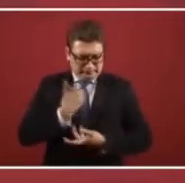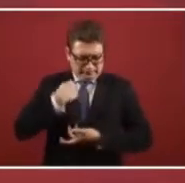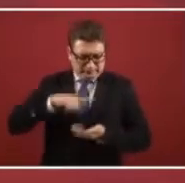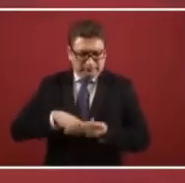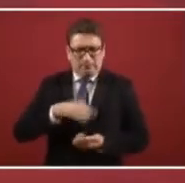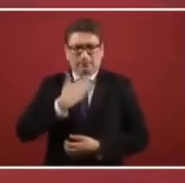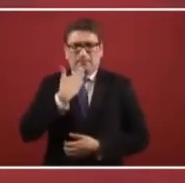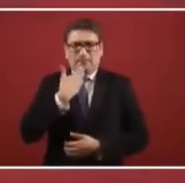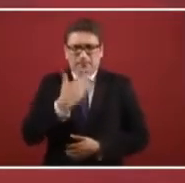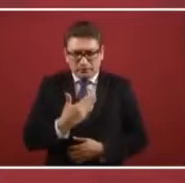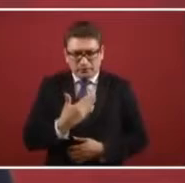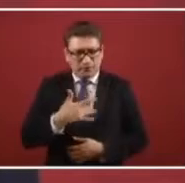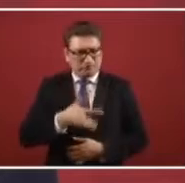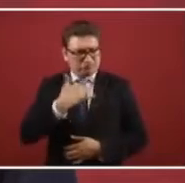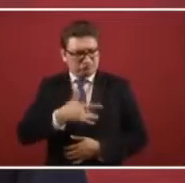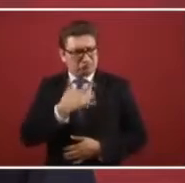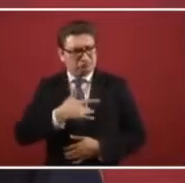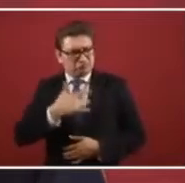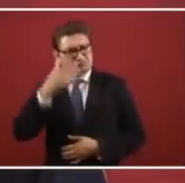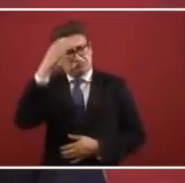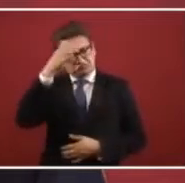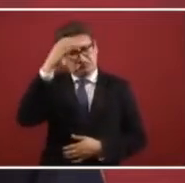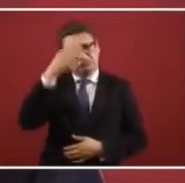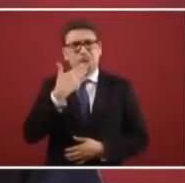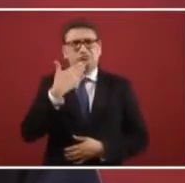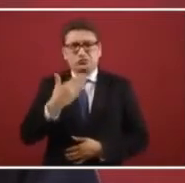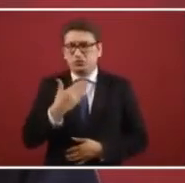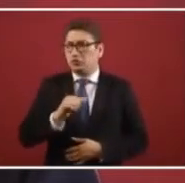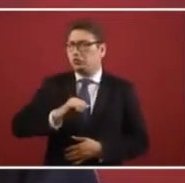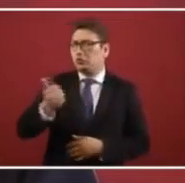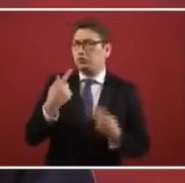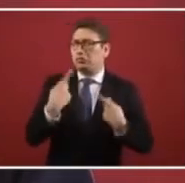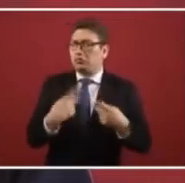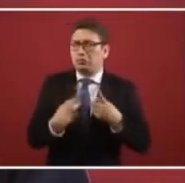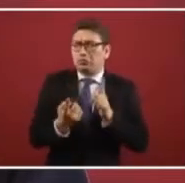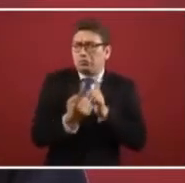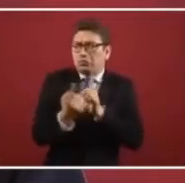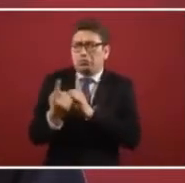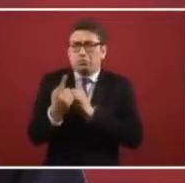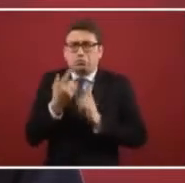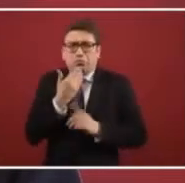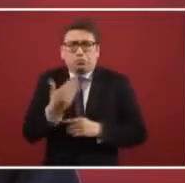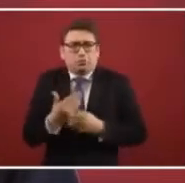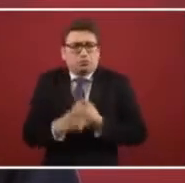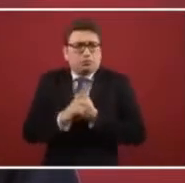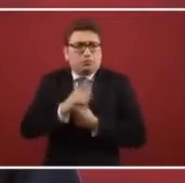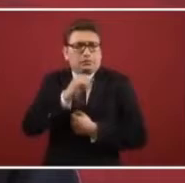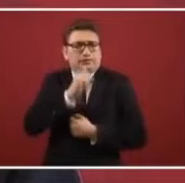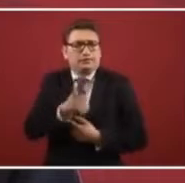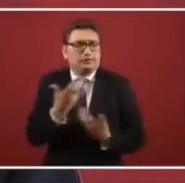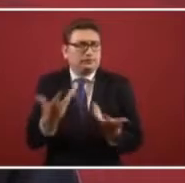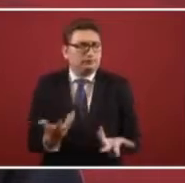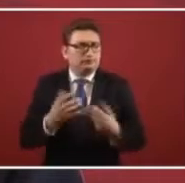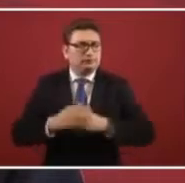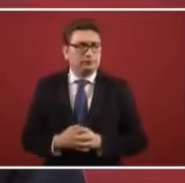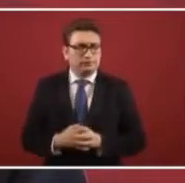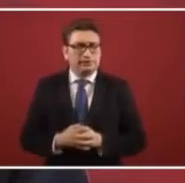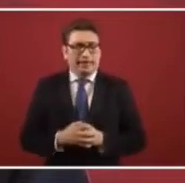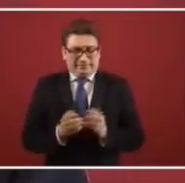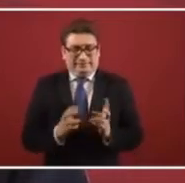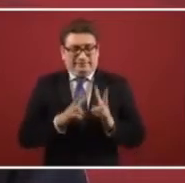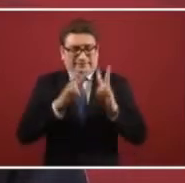happiness is to be good with ourselves, with our conscience, and to be good with our neighbor. And so